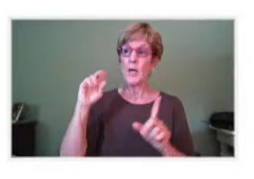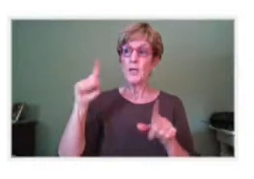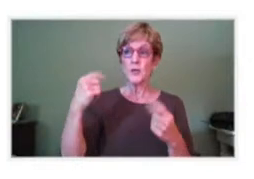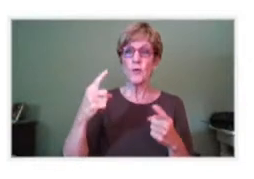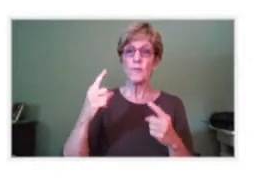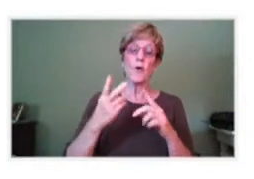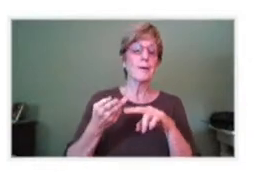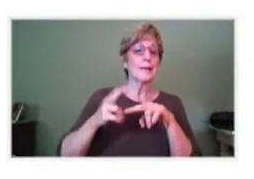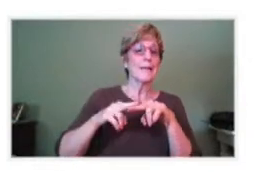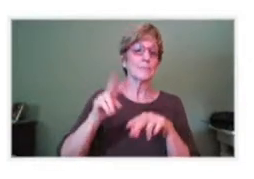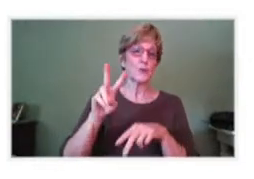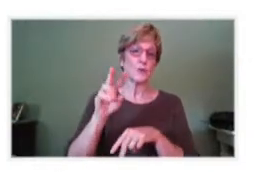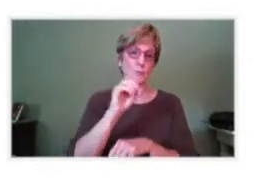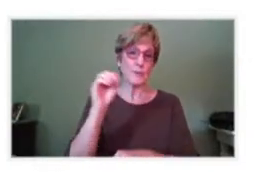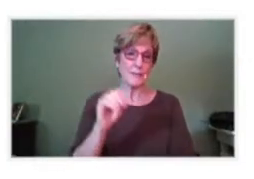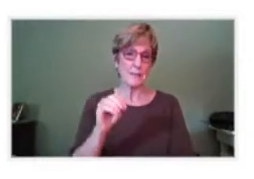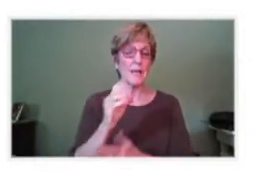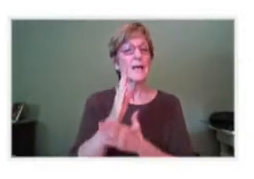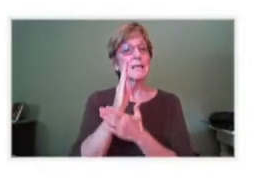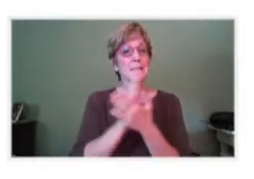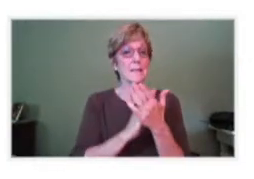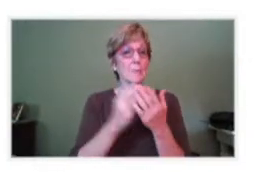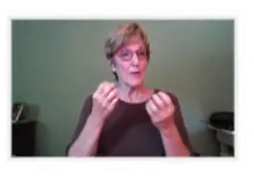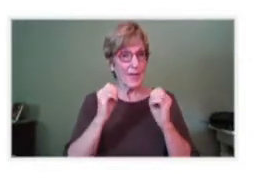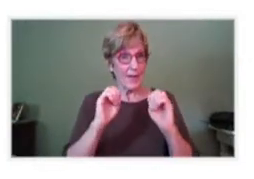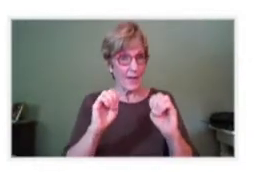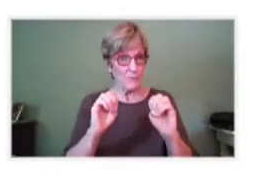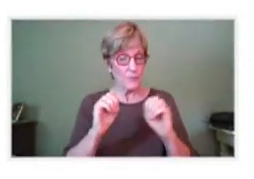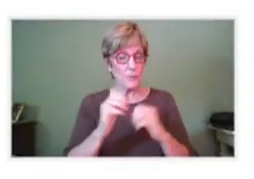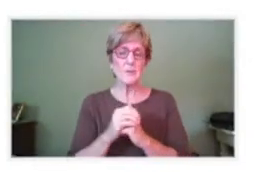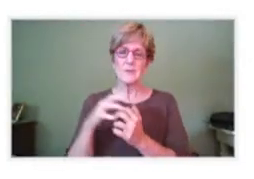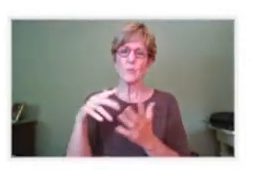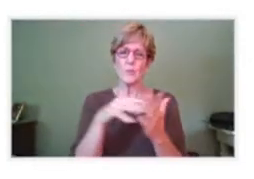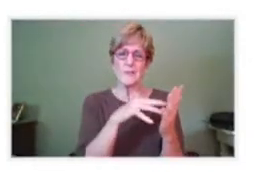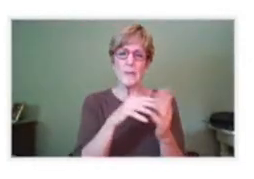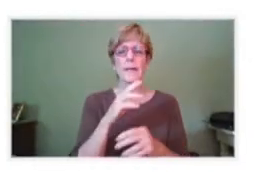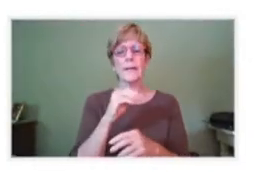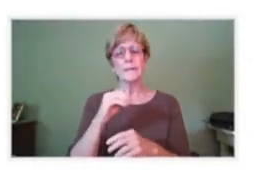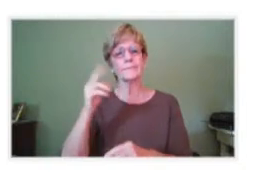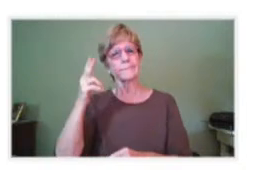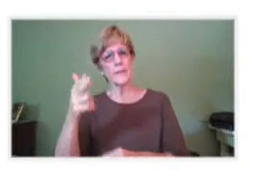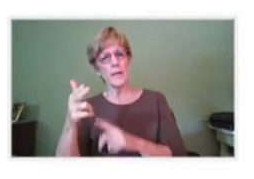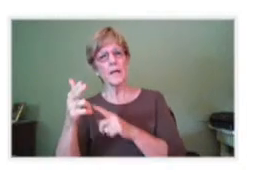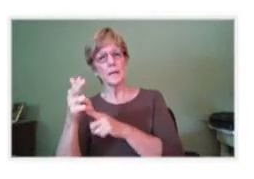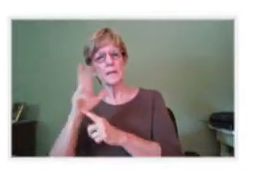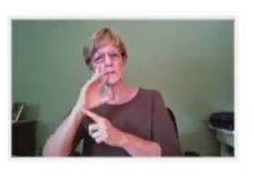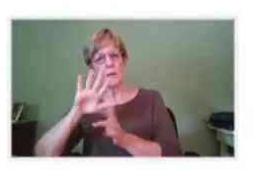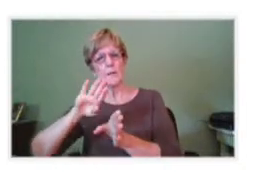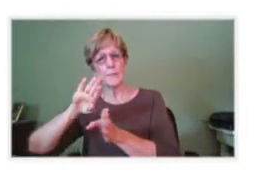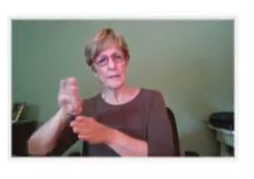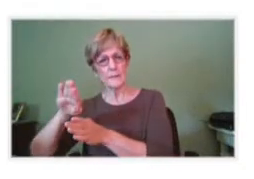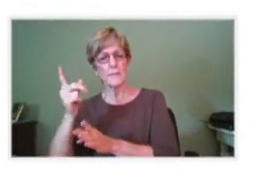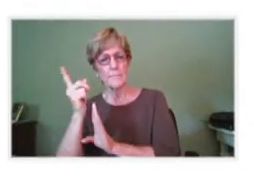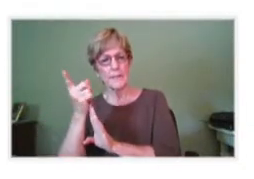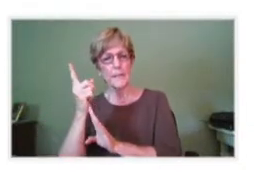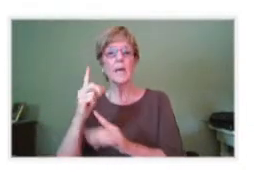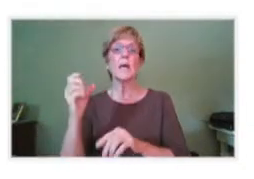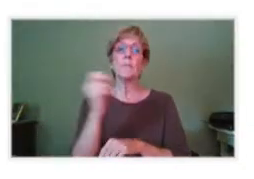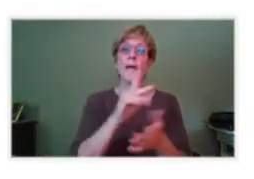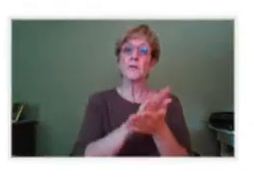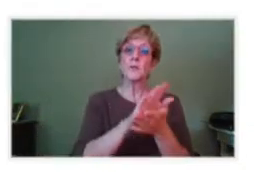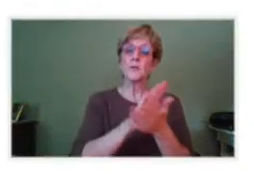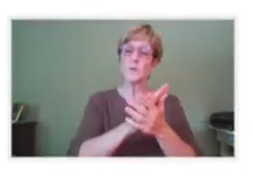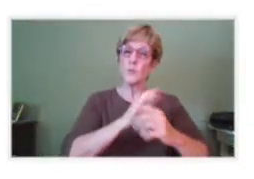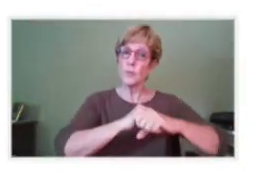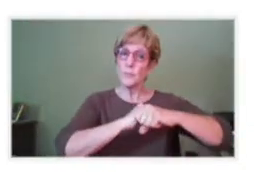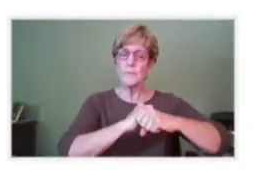2%. And some of the efforts that we're looking at, and I'll talk about gun violence in a little bit, but back to school prevention,